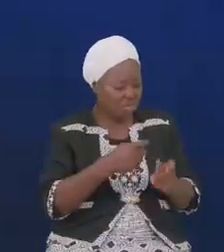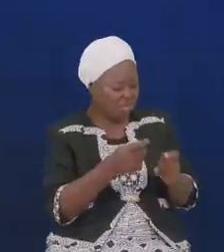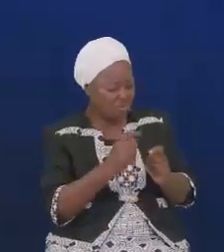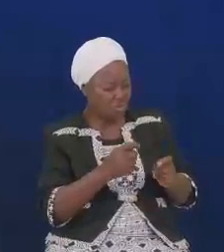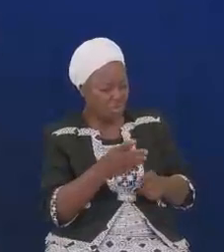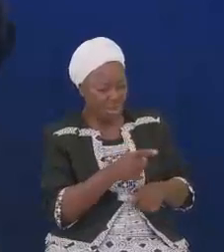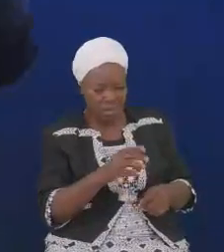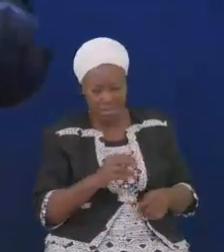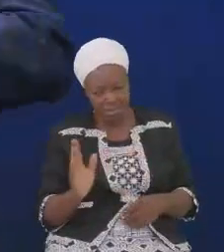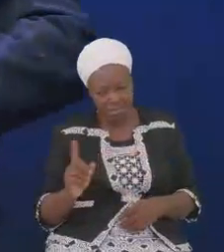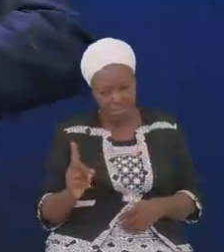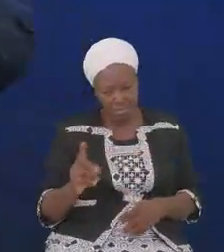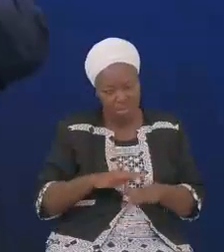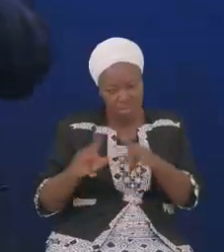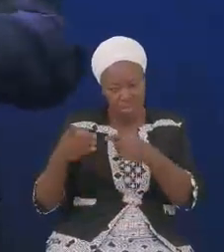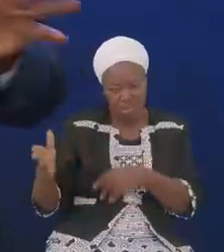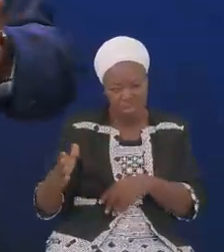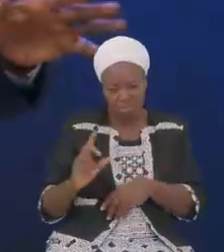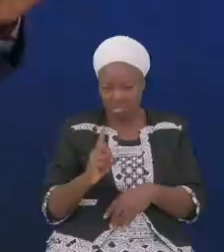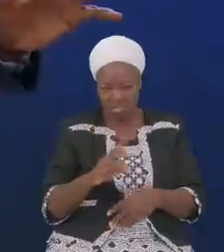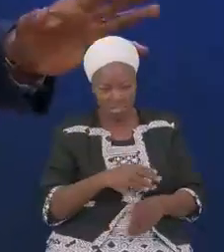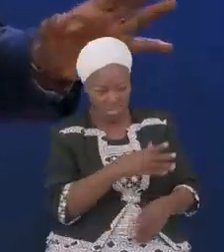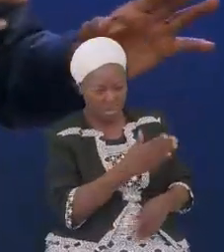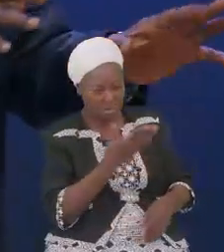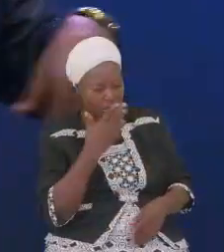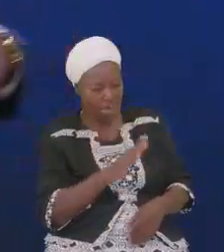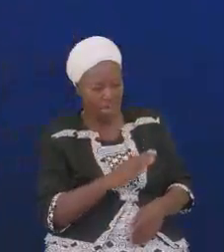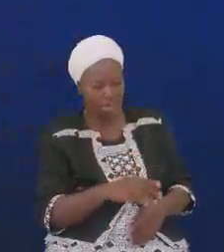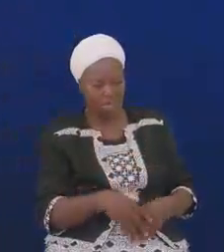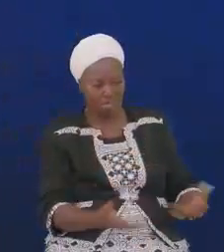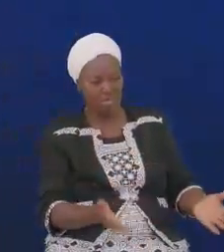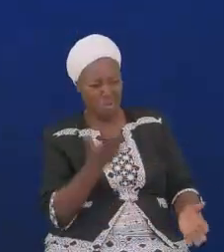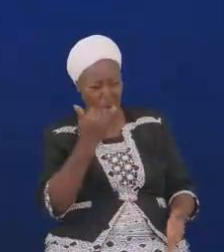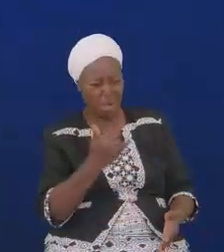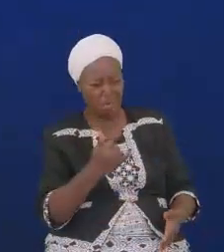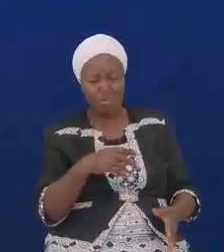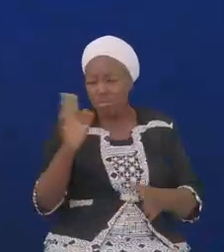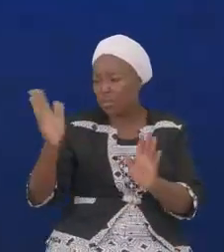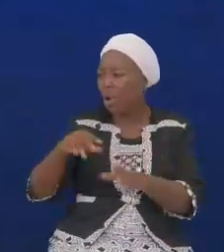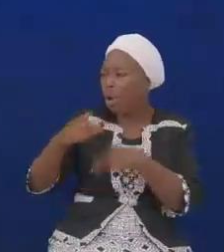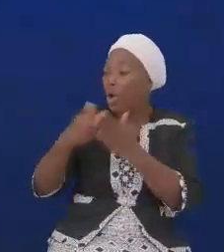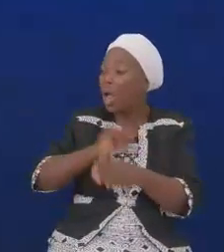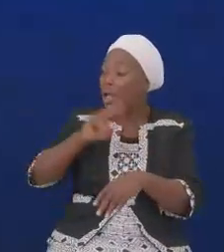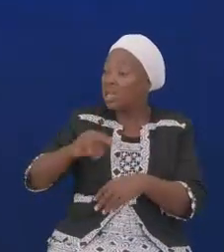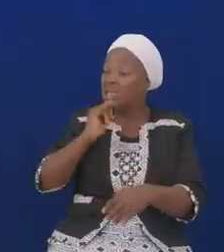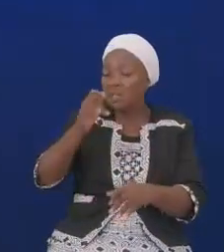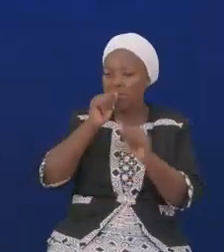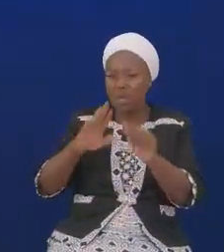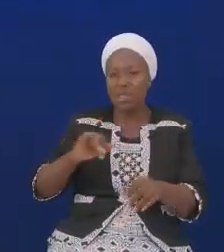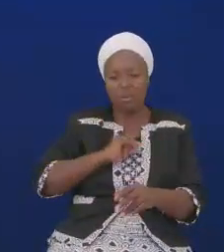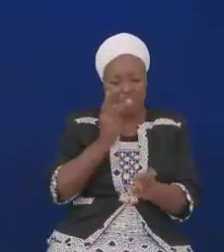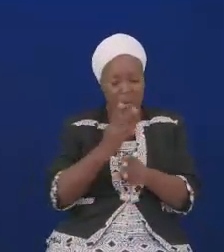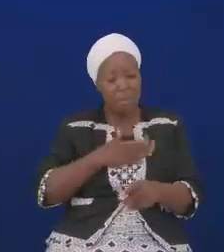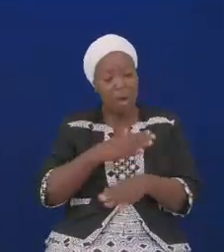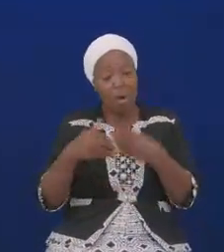go this way, they are gone. They say, no, I don't. All I want is, I want blessing, and I want to keep my old heart. But look